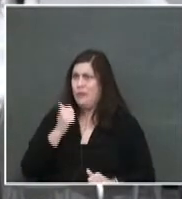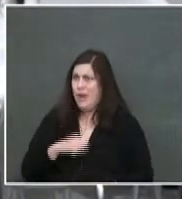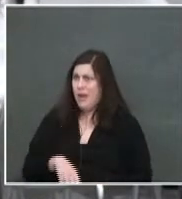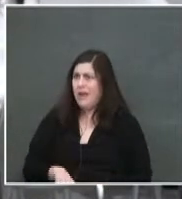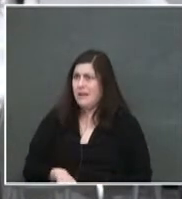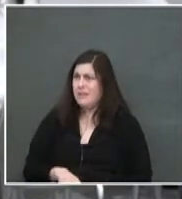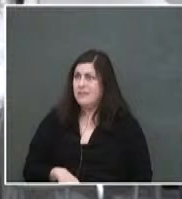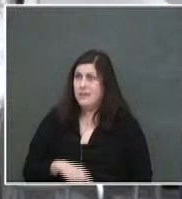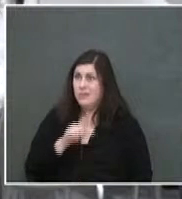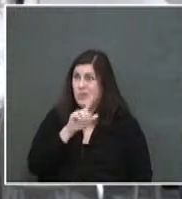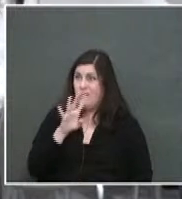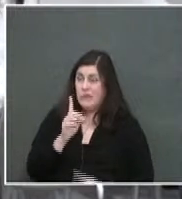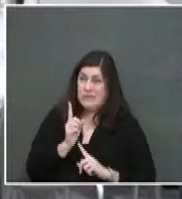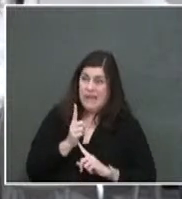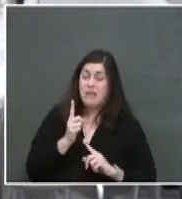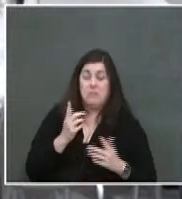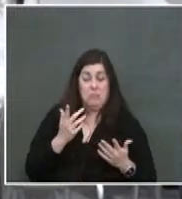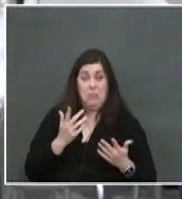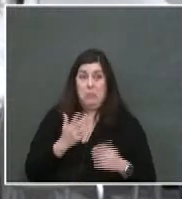You know, it's just